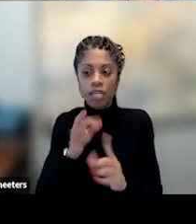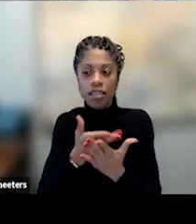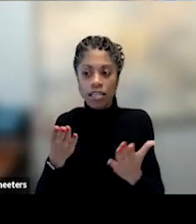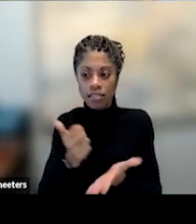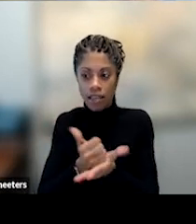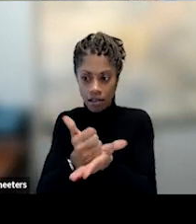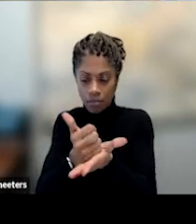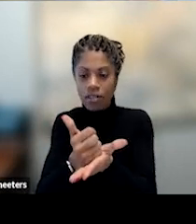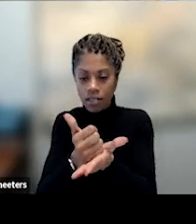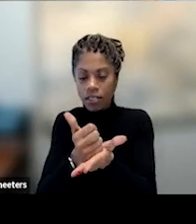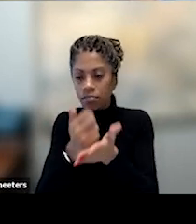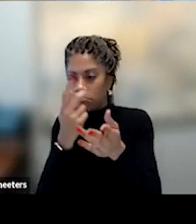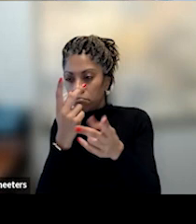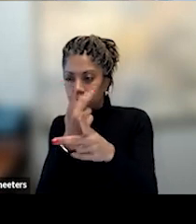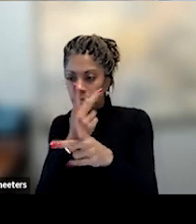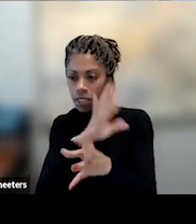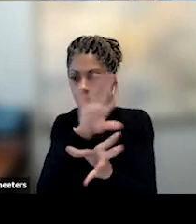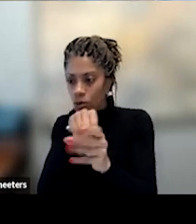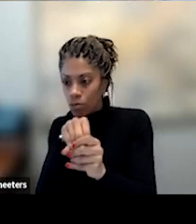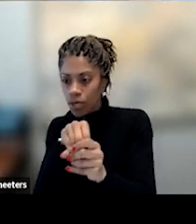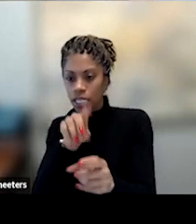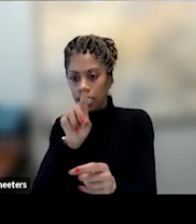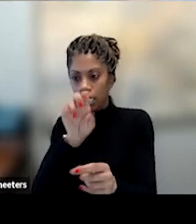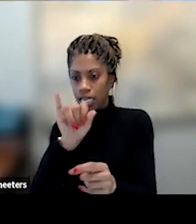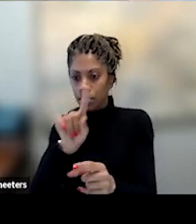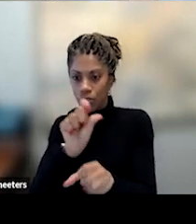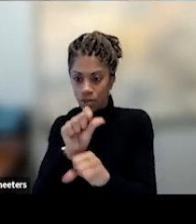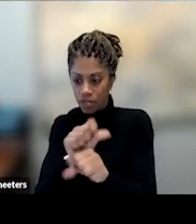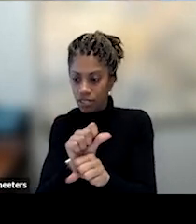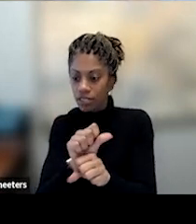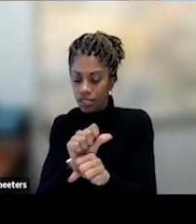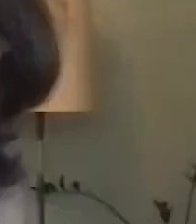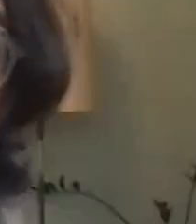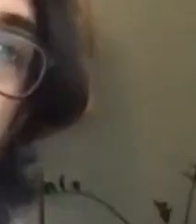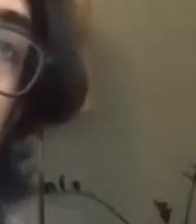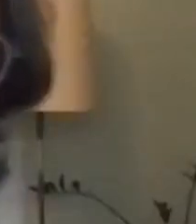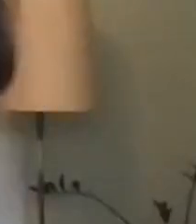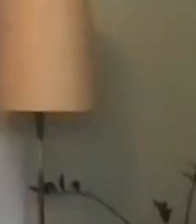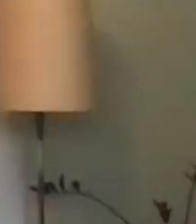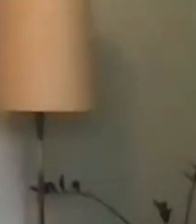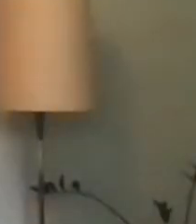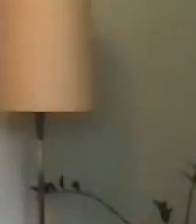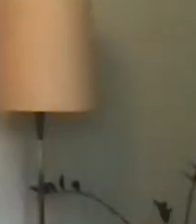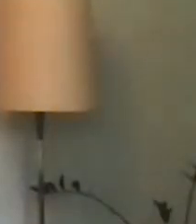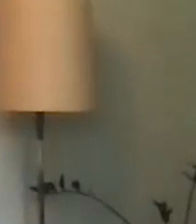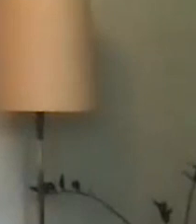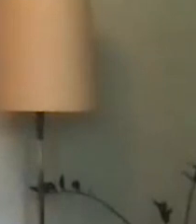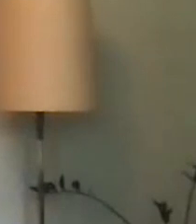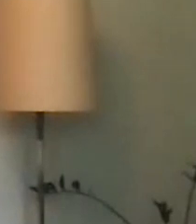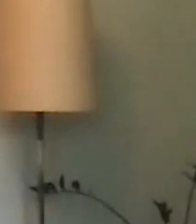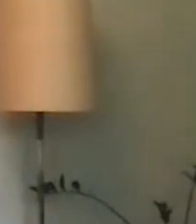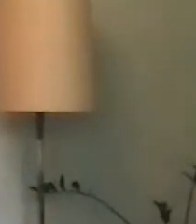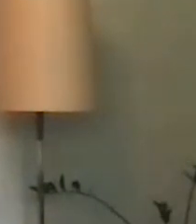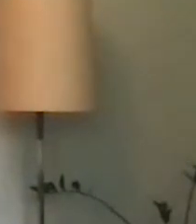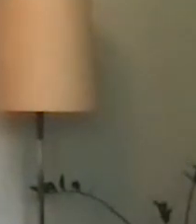work. Next slide, Kareem. I think that might be it. So yep. With that, just a few other things before we